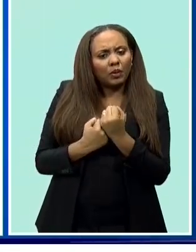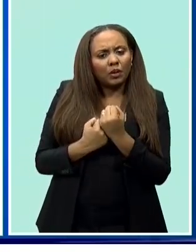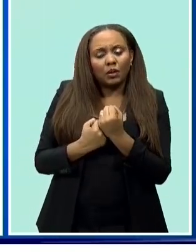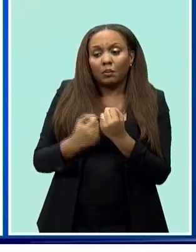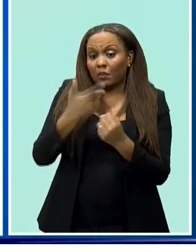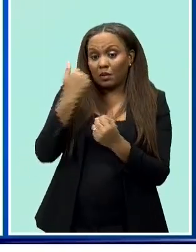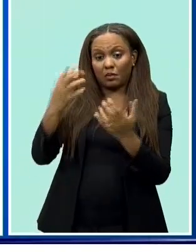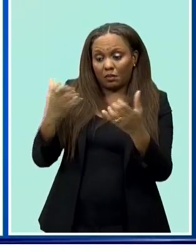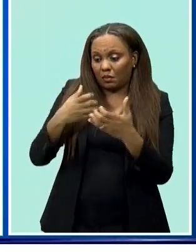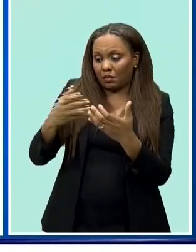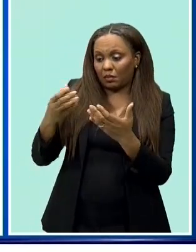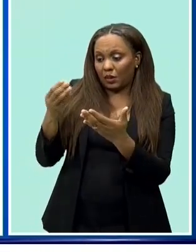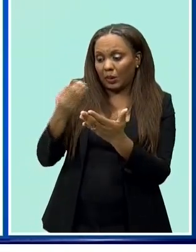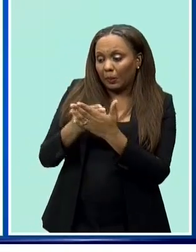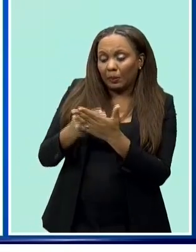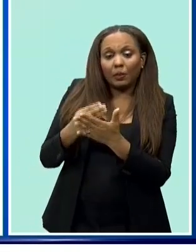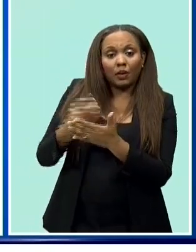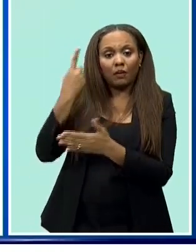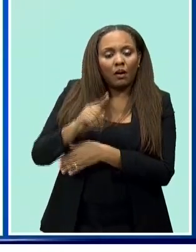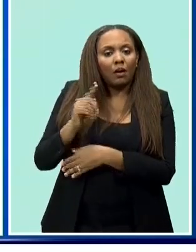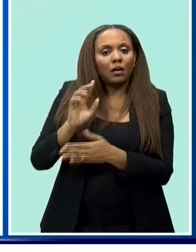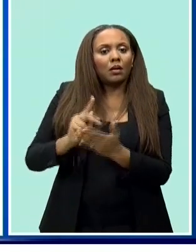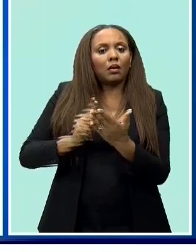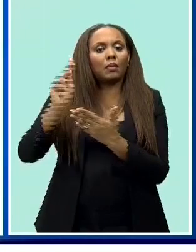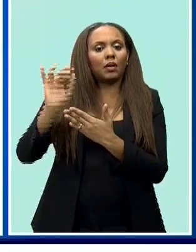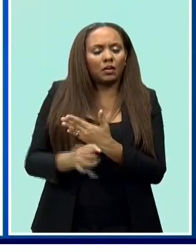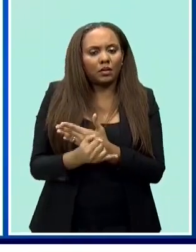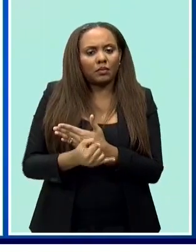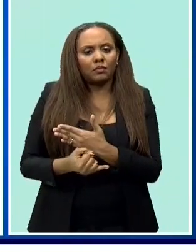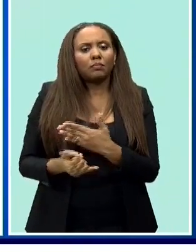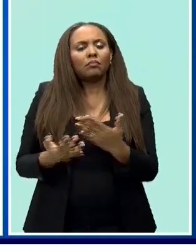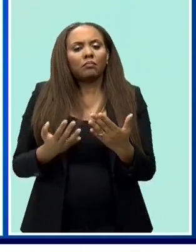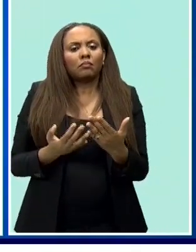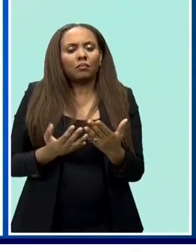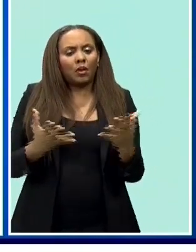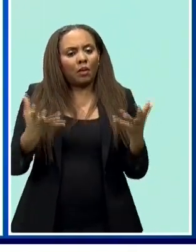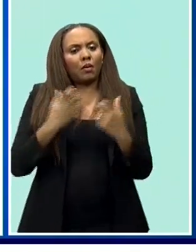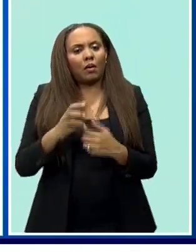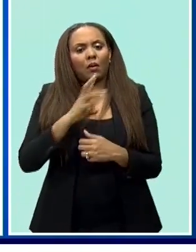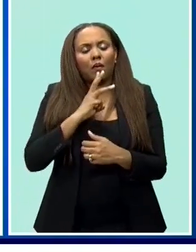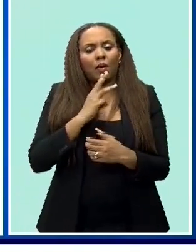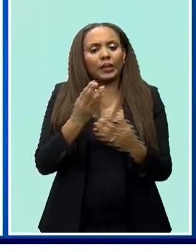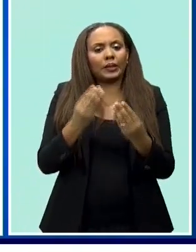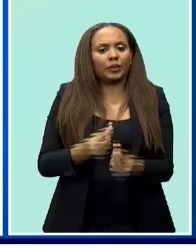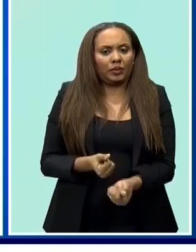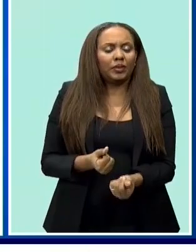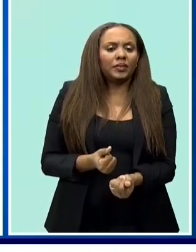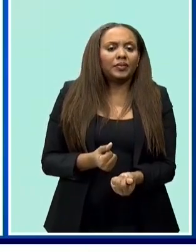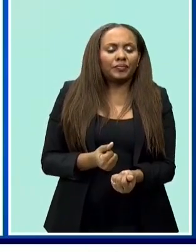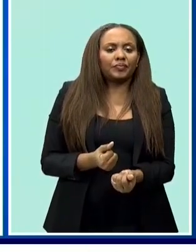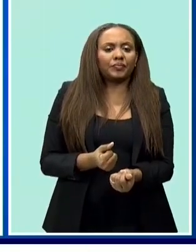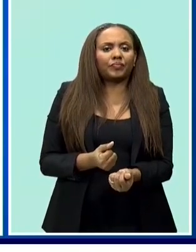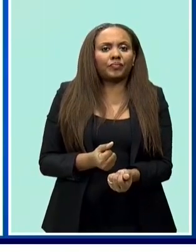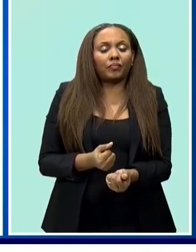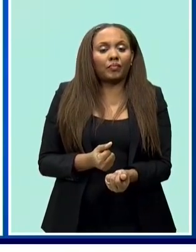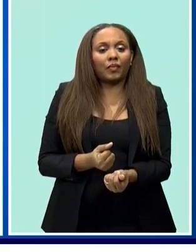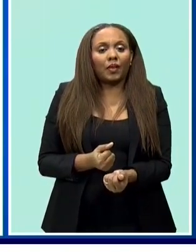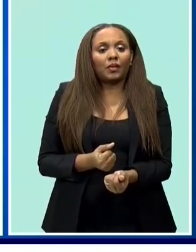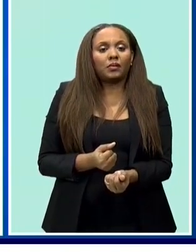for that project so that we can put in the infrastructure and bring a water solution to the farmers at River, so that they